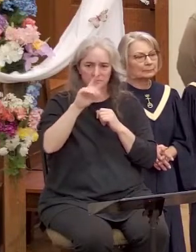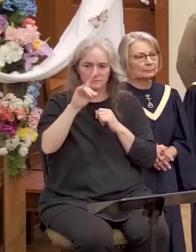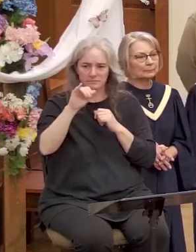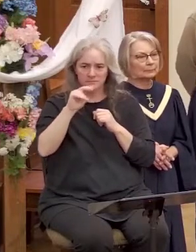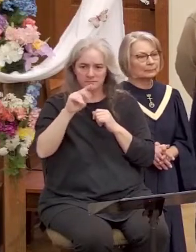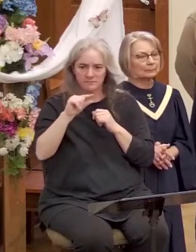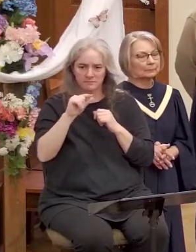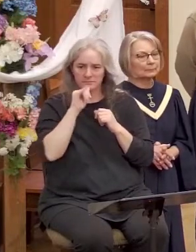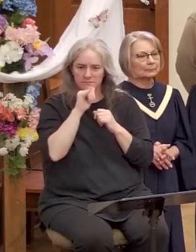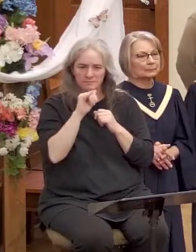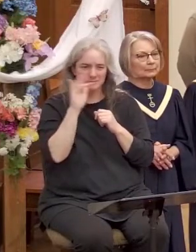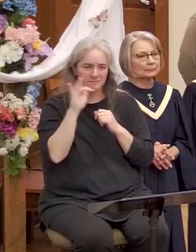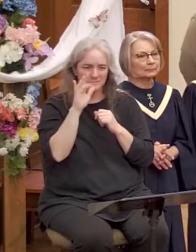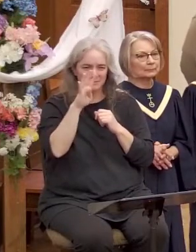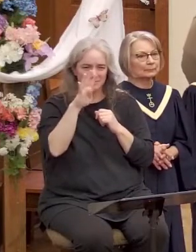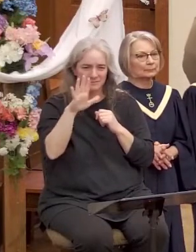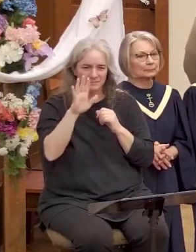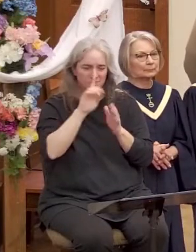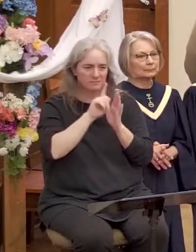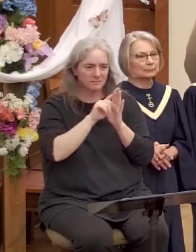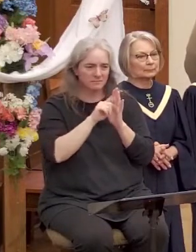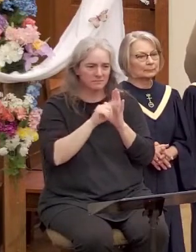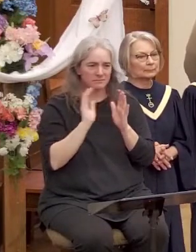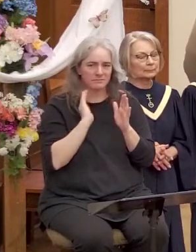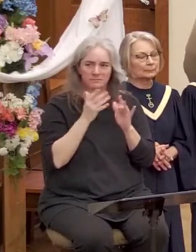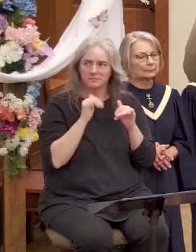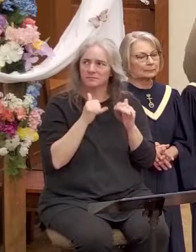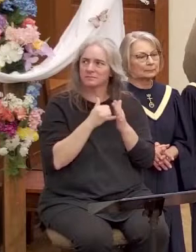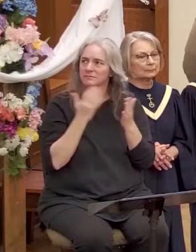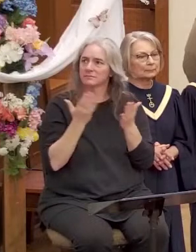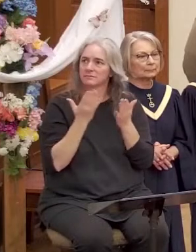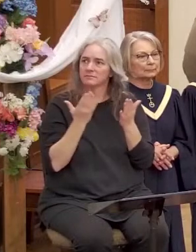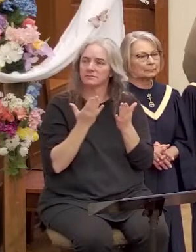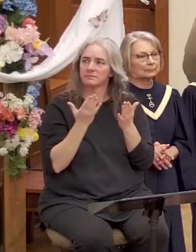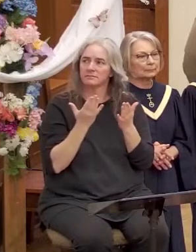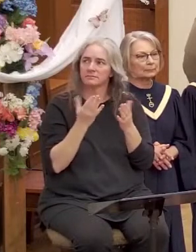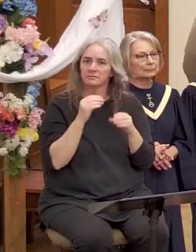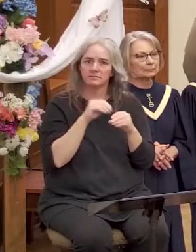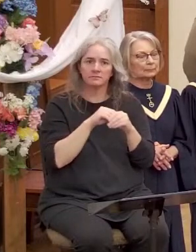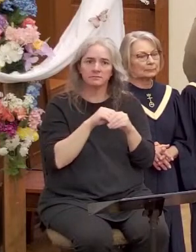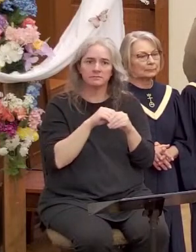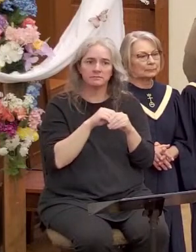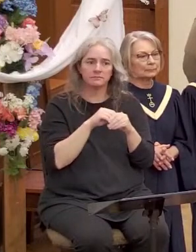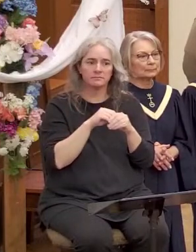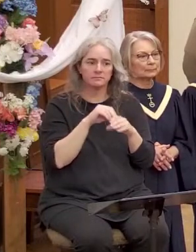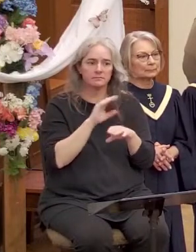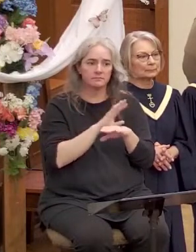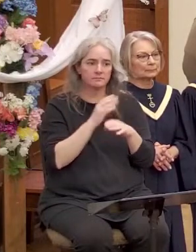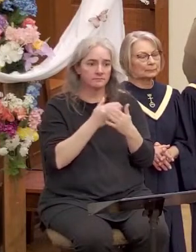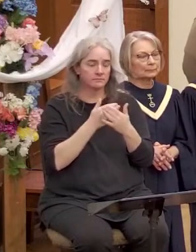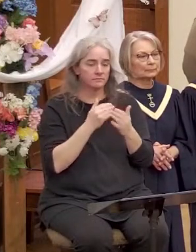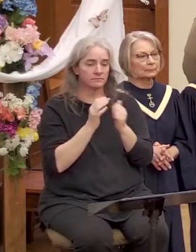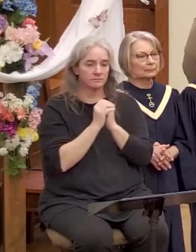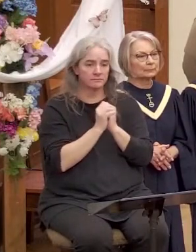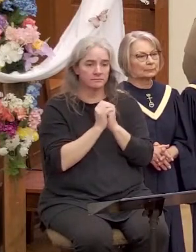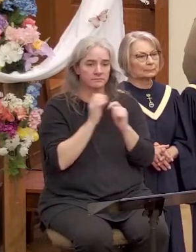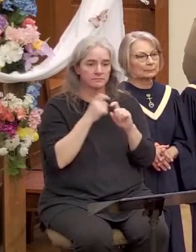minutes. We're gonna play it here in the sanctuary before service from about 9 to